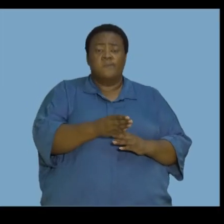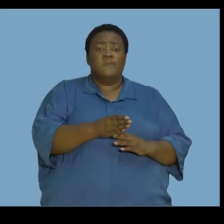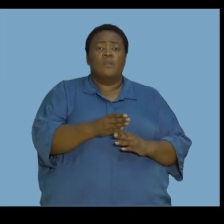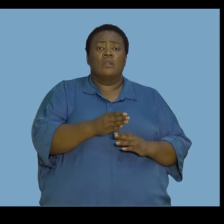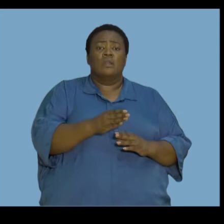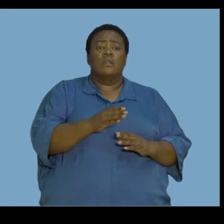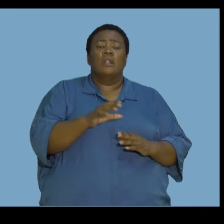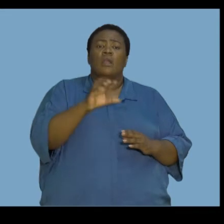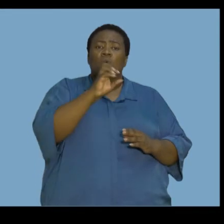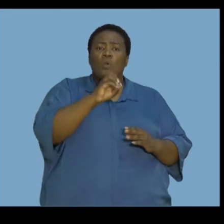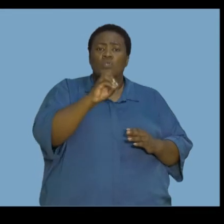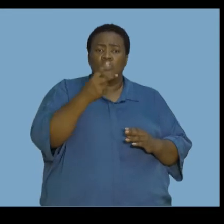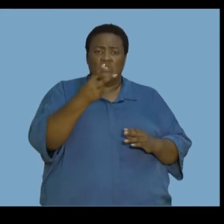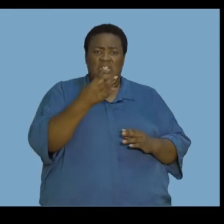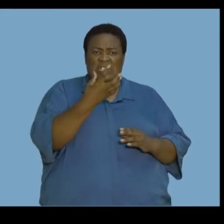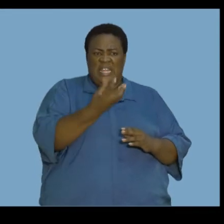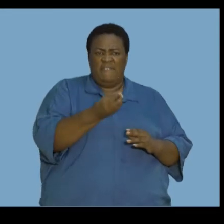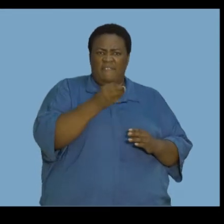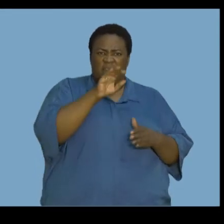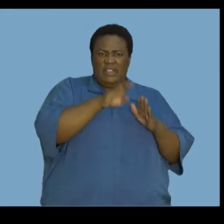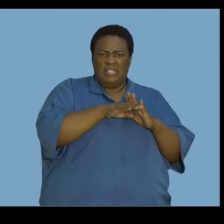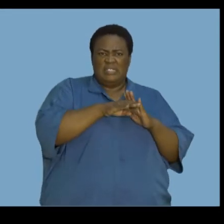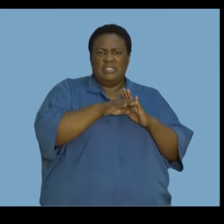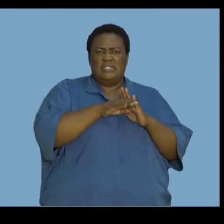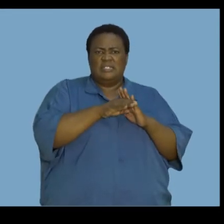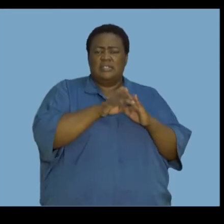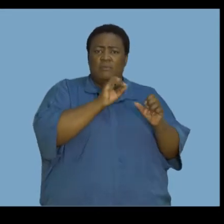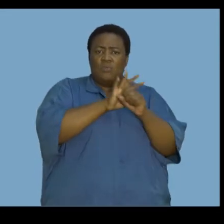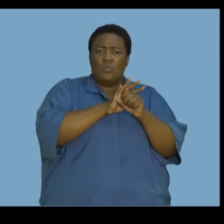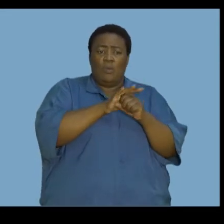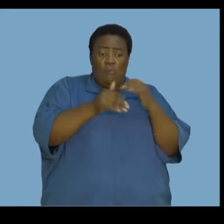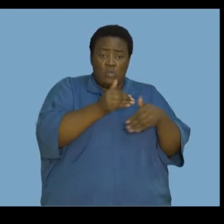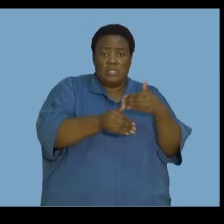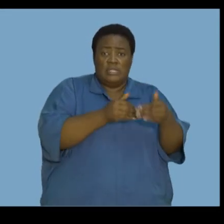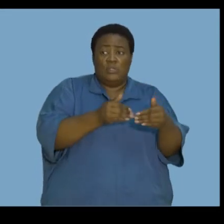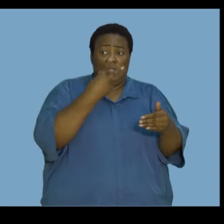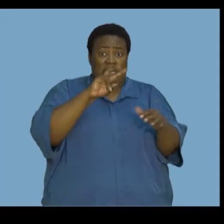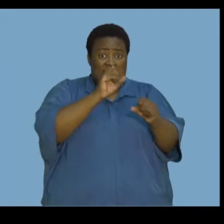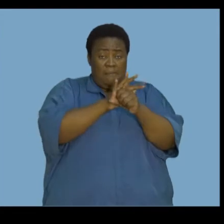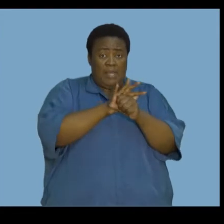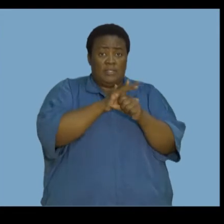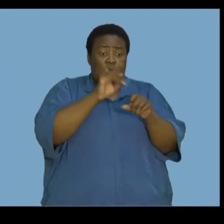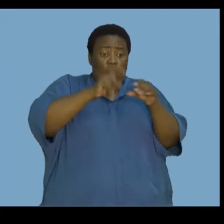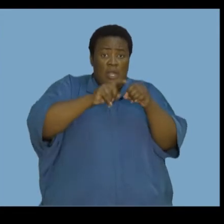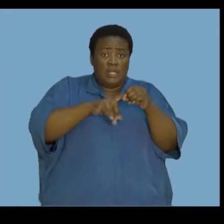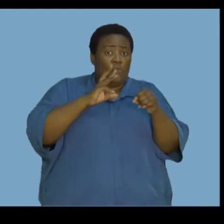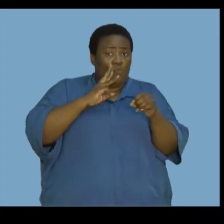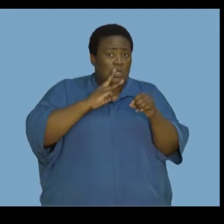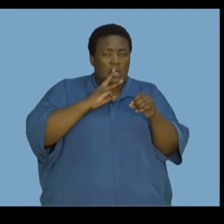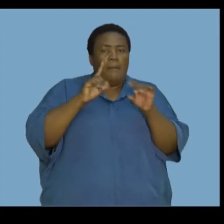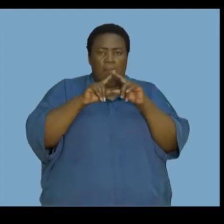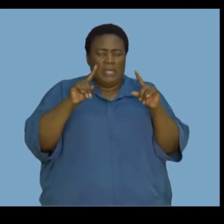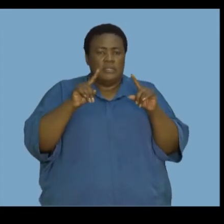less oxygen for natural processes such as respiration. So we're seeing the impact not just on the quality of water, but again on